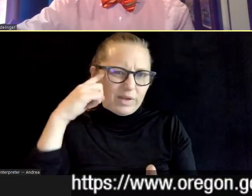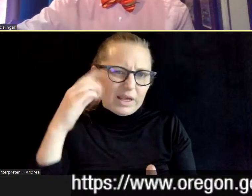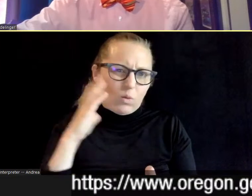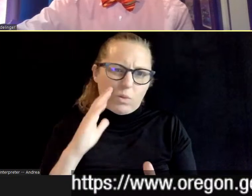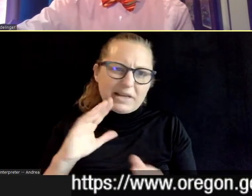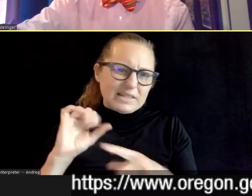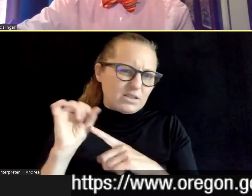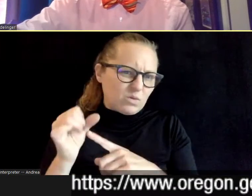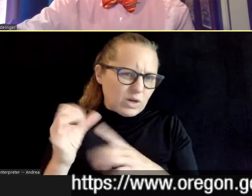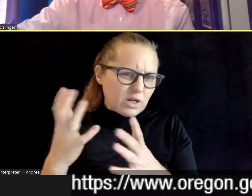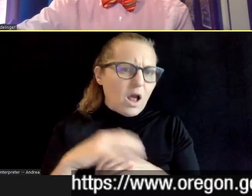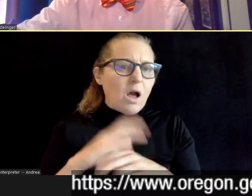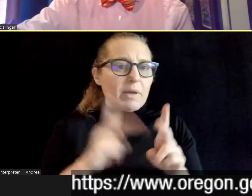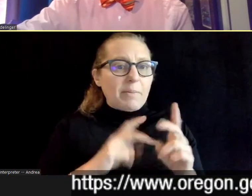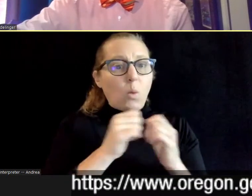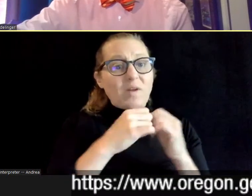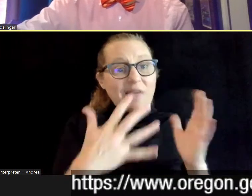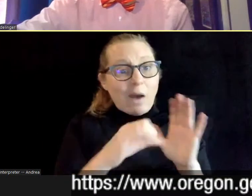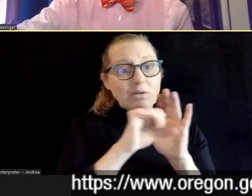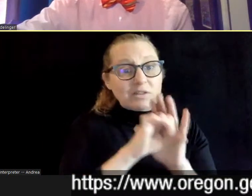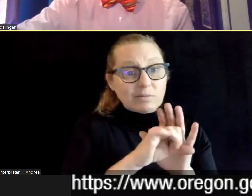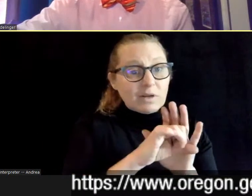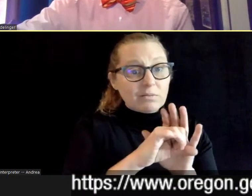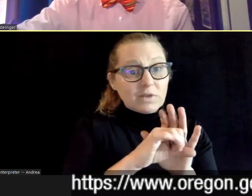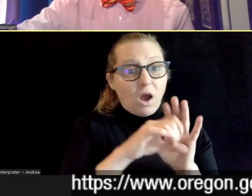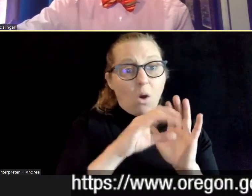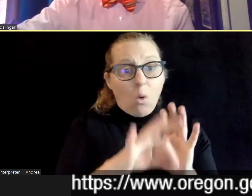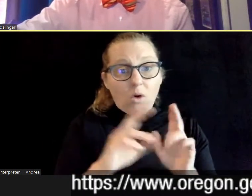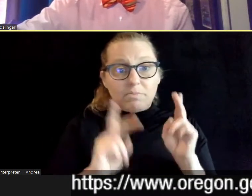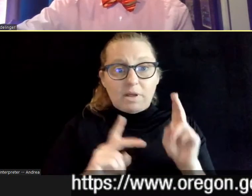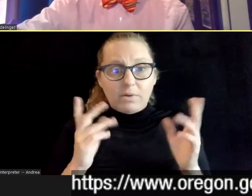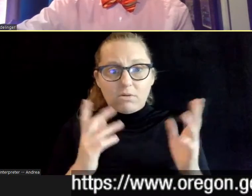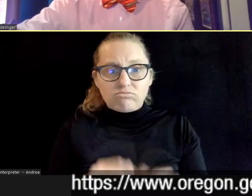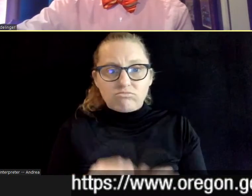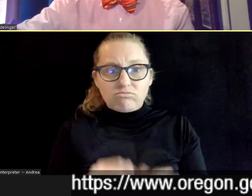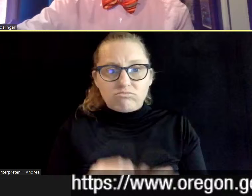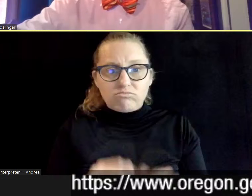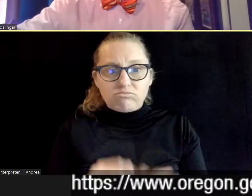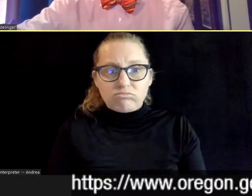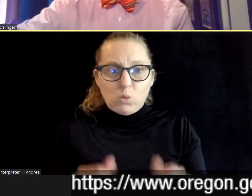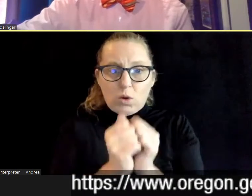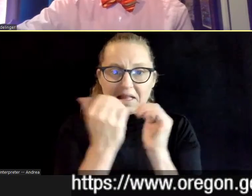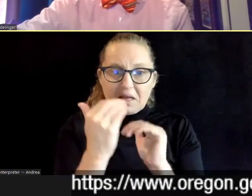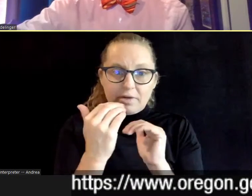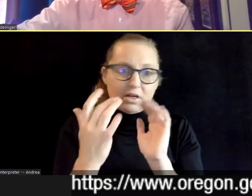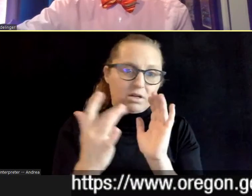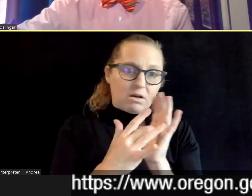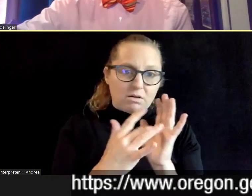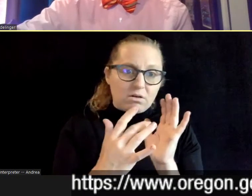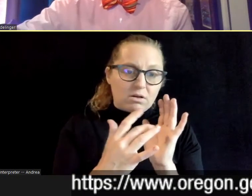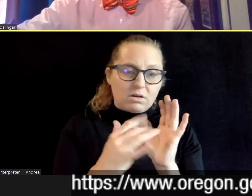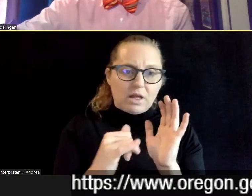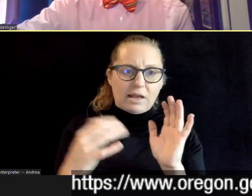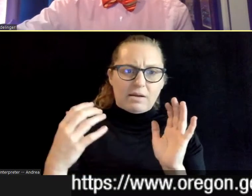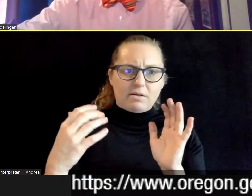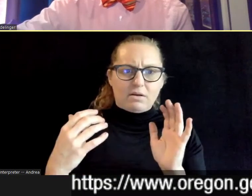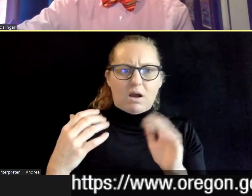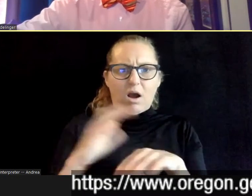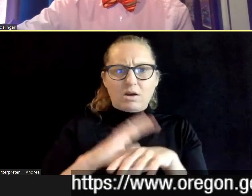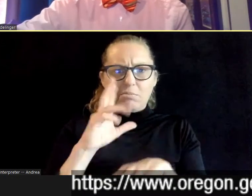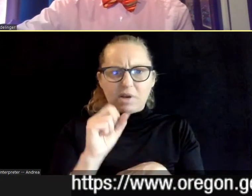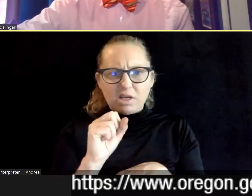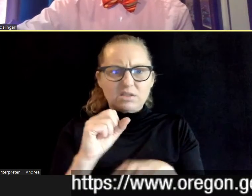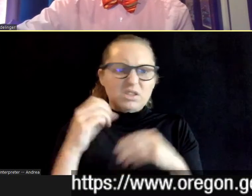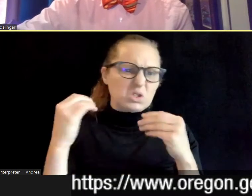that people without symptoms or people with just kind of limited contact, for example, on a bus or in a store,